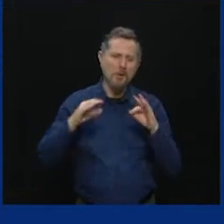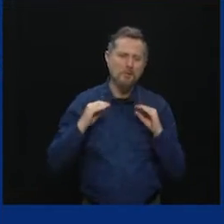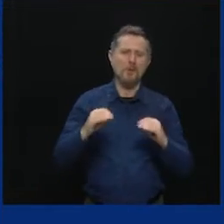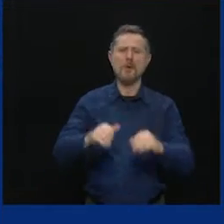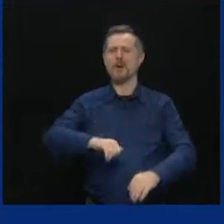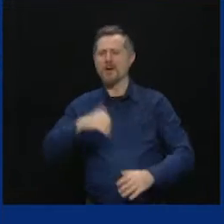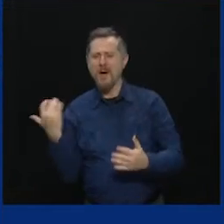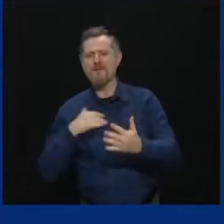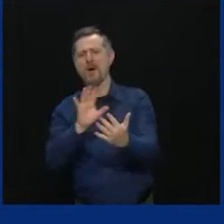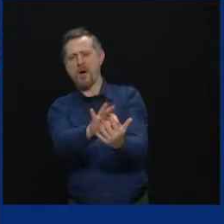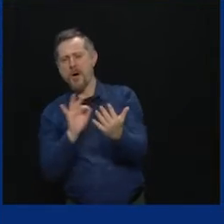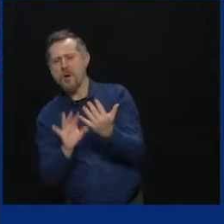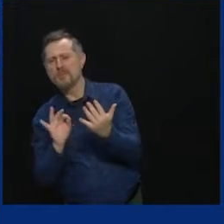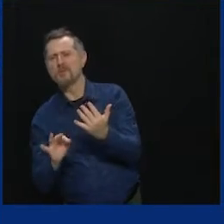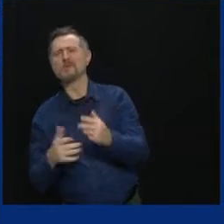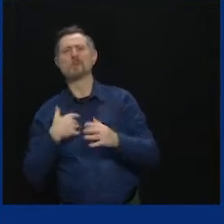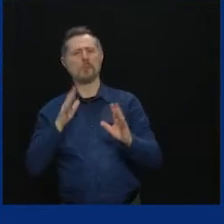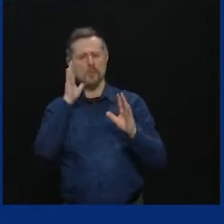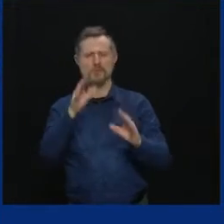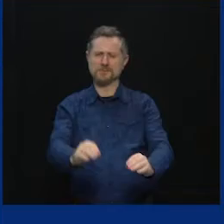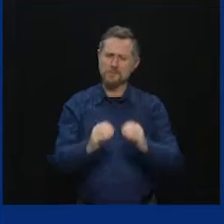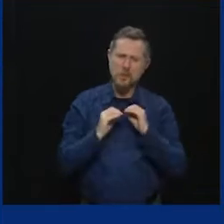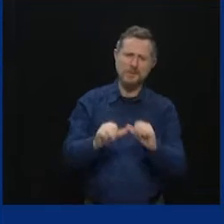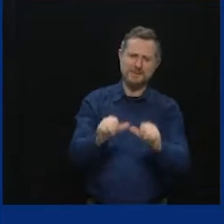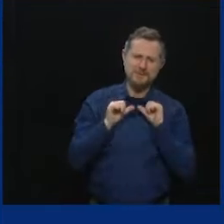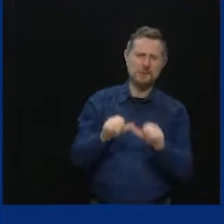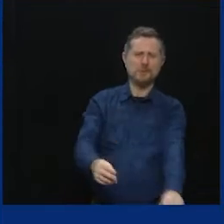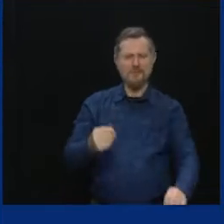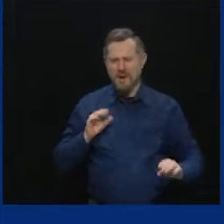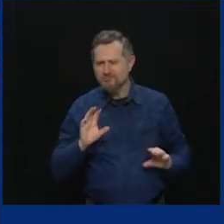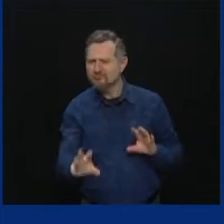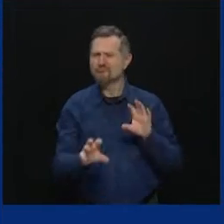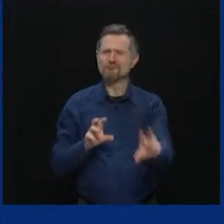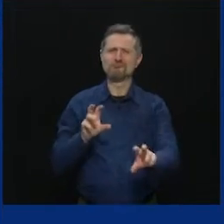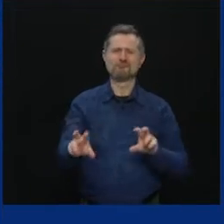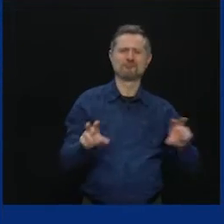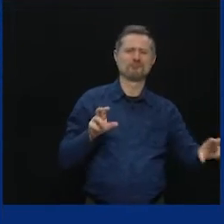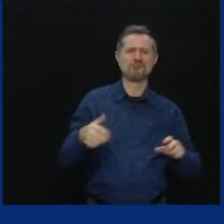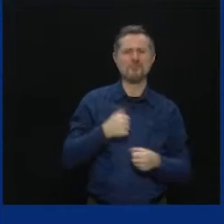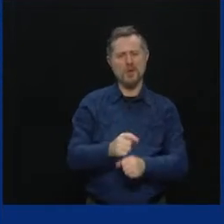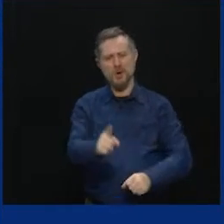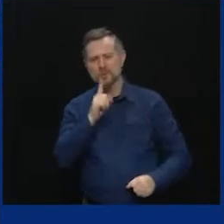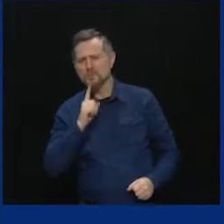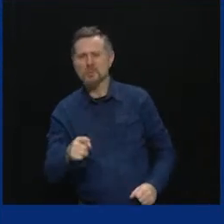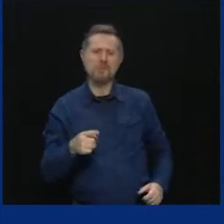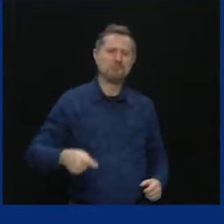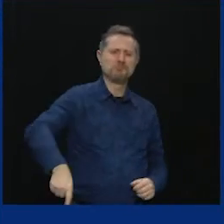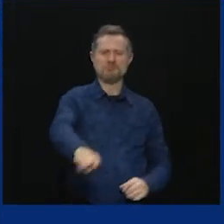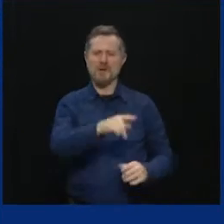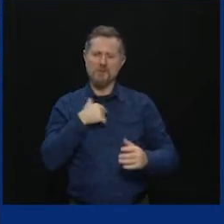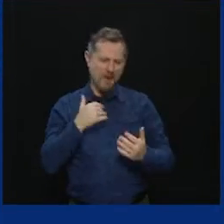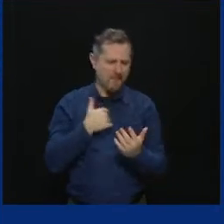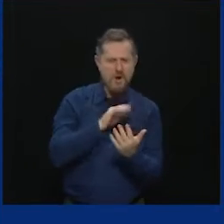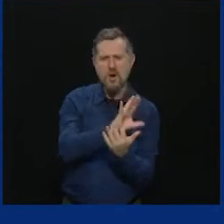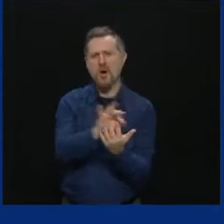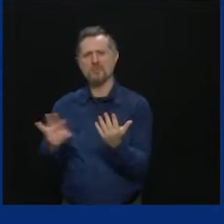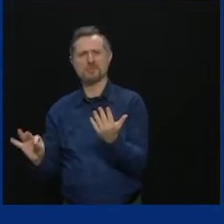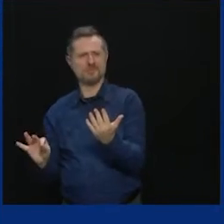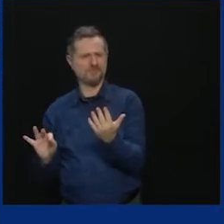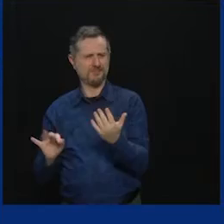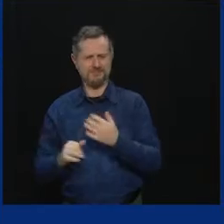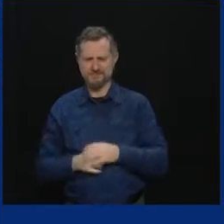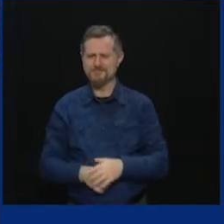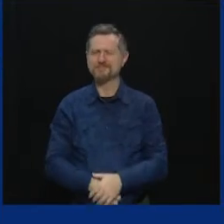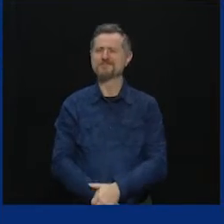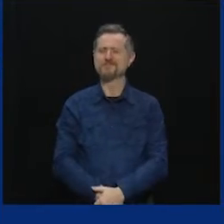going to continue these investments. We're going to continue making sure that we give other options to young people. Also, everything I can do